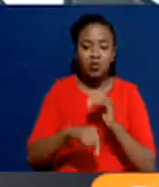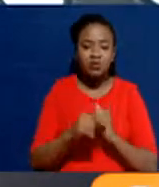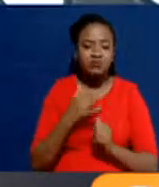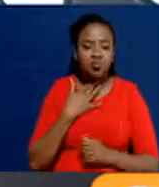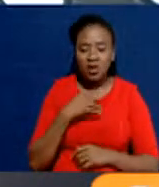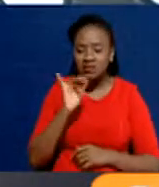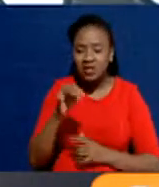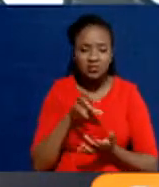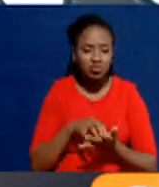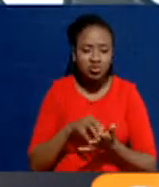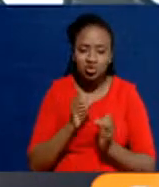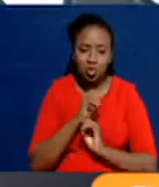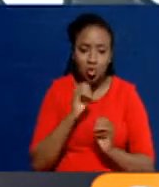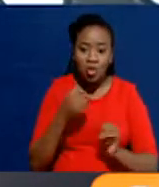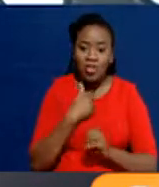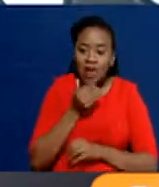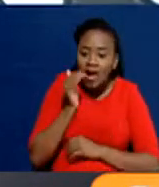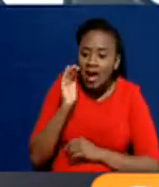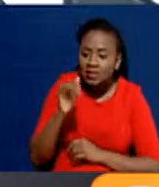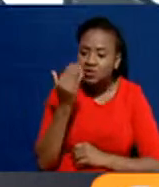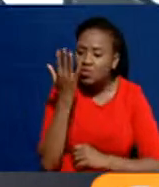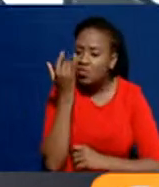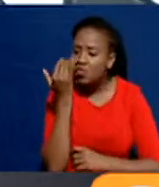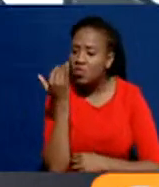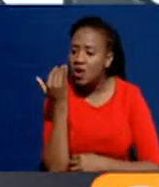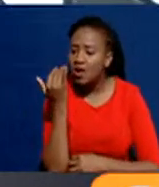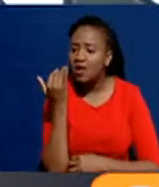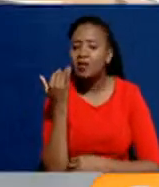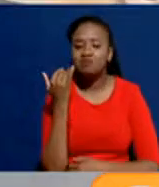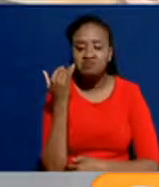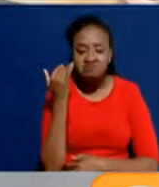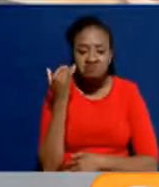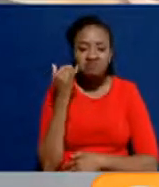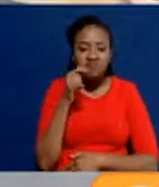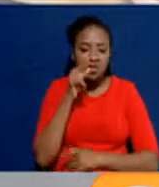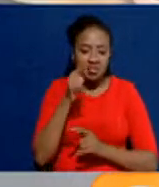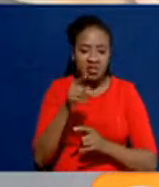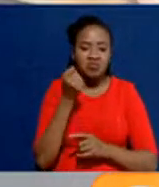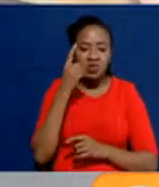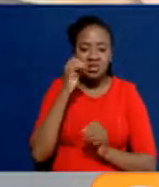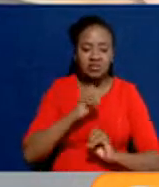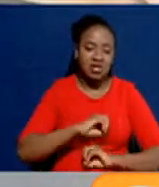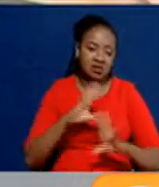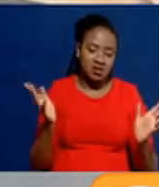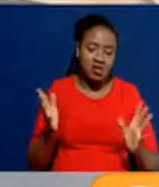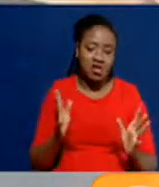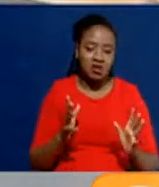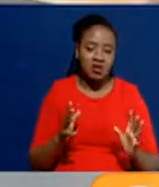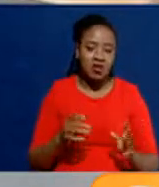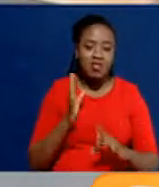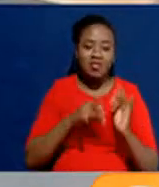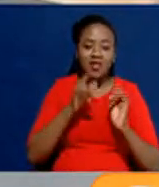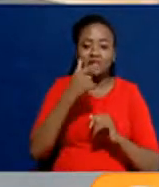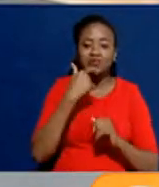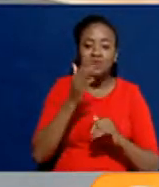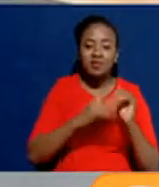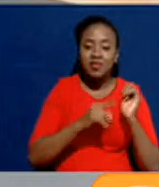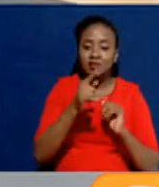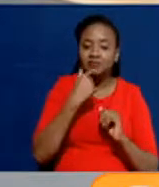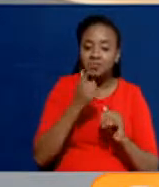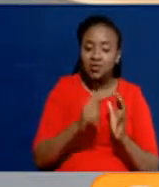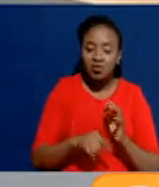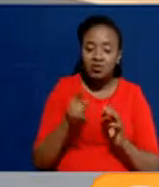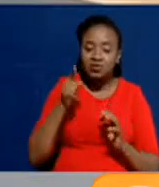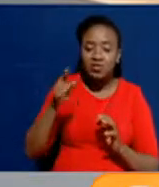and seek their level of understanding rather than to come and interpret it and say, well, you know, they didn't want it, but it's because they don't